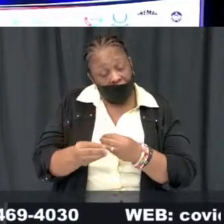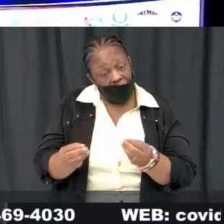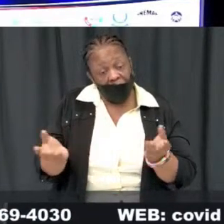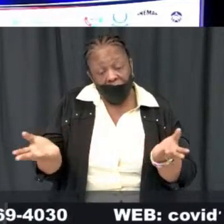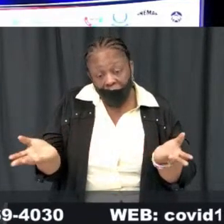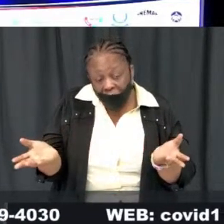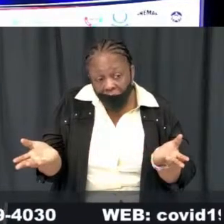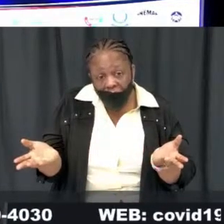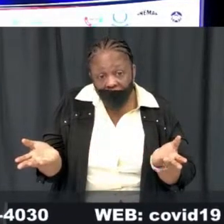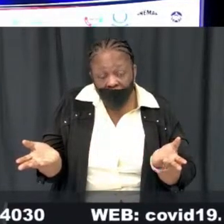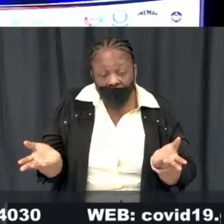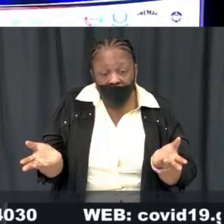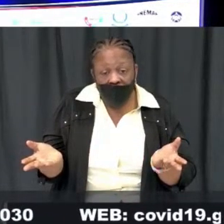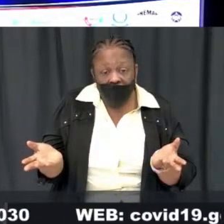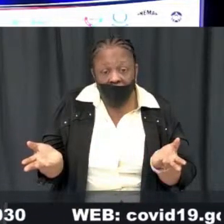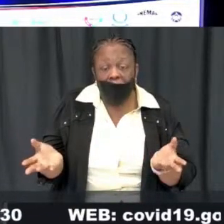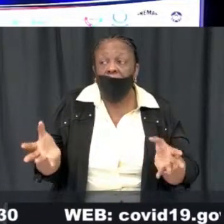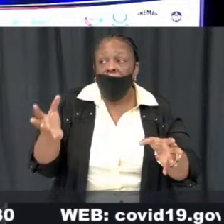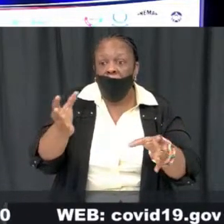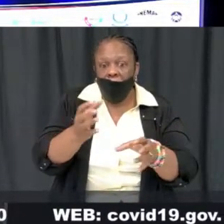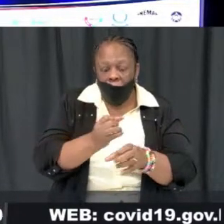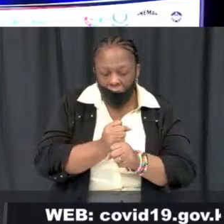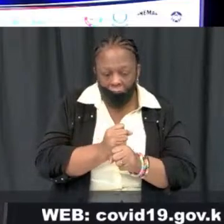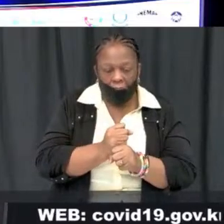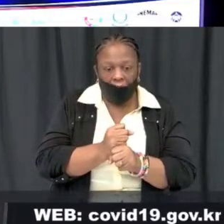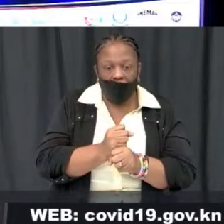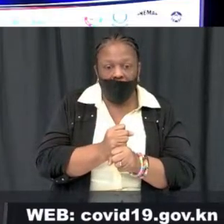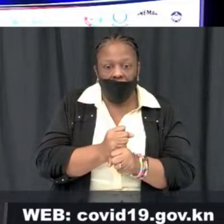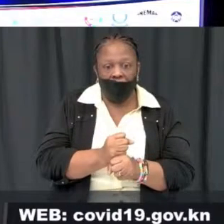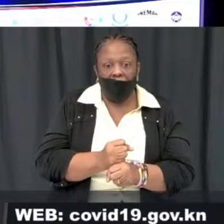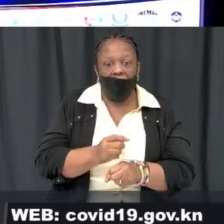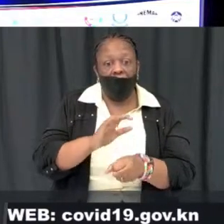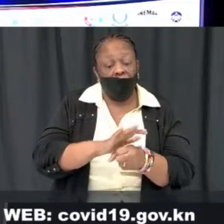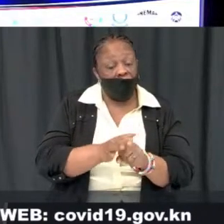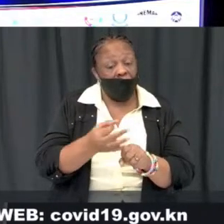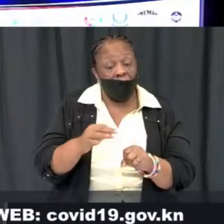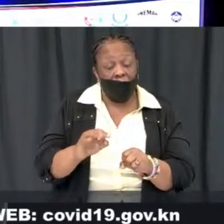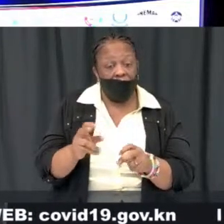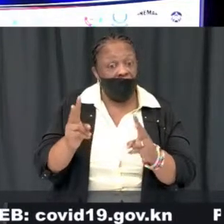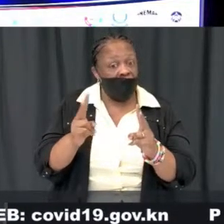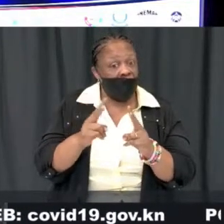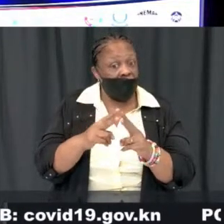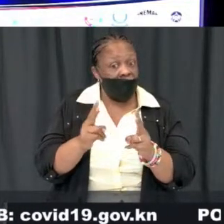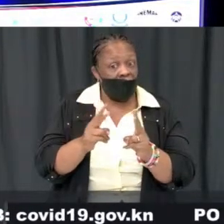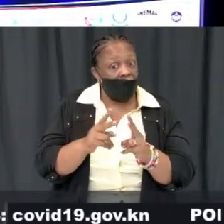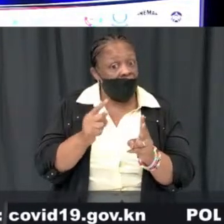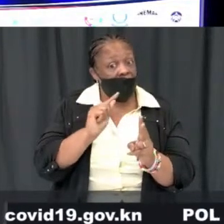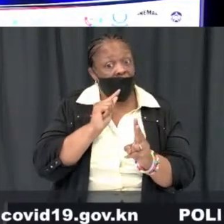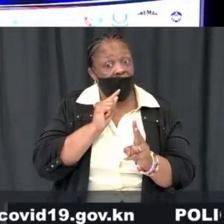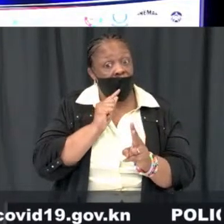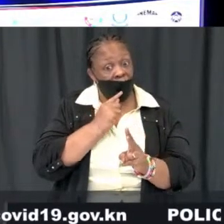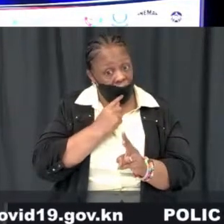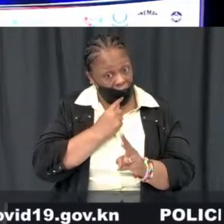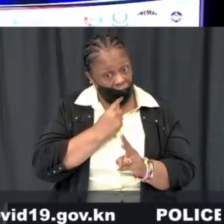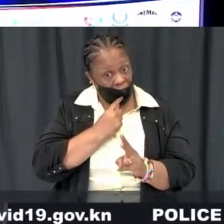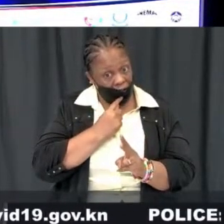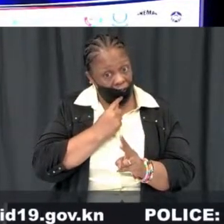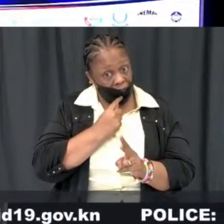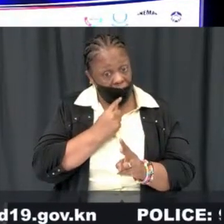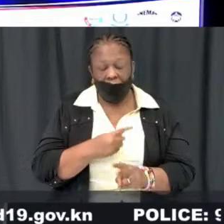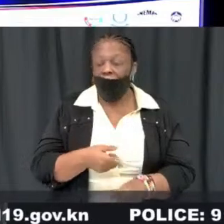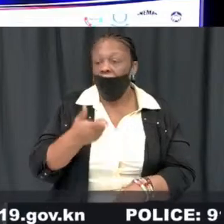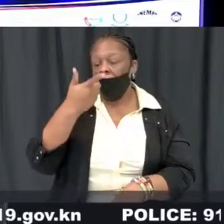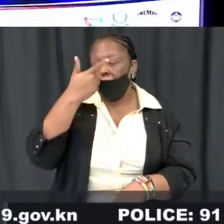not a game. And it would be that where the government requires that services for all